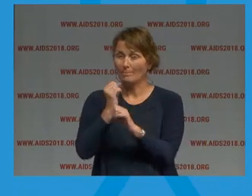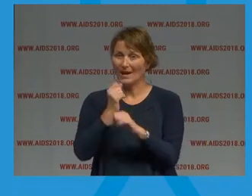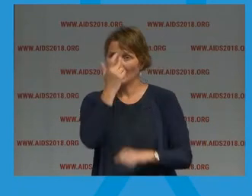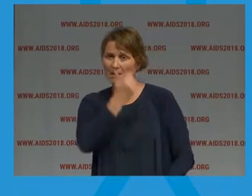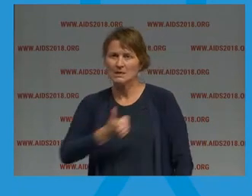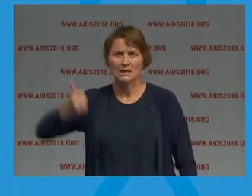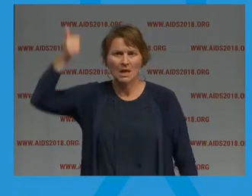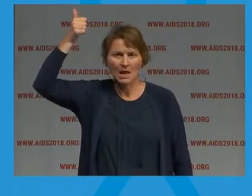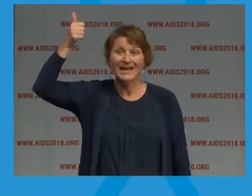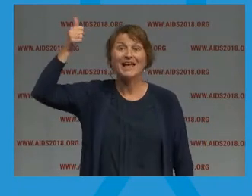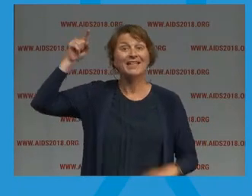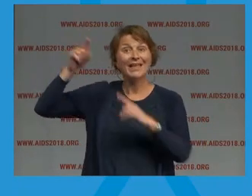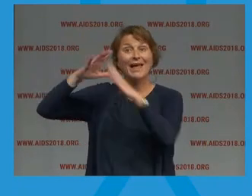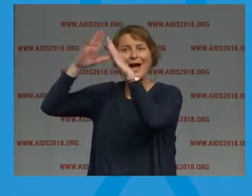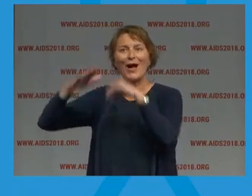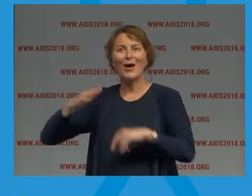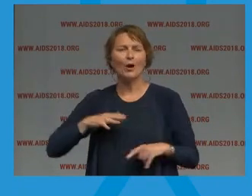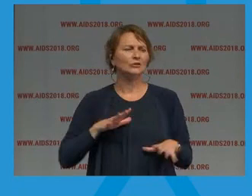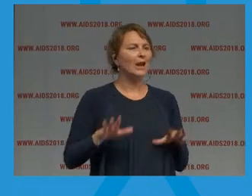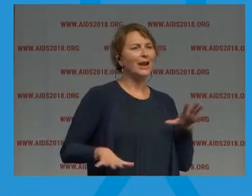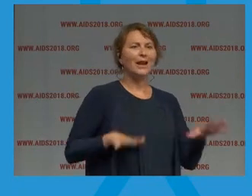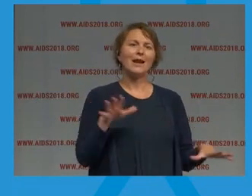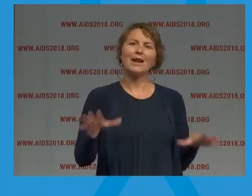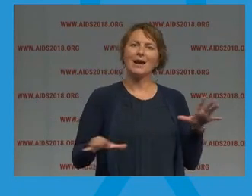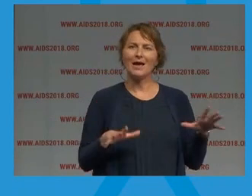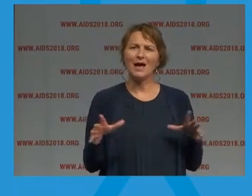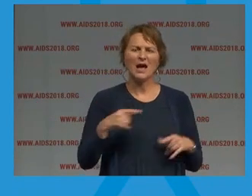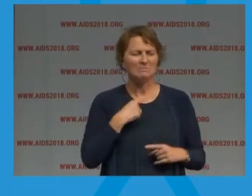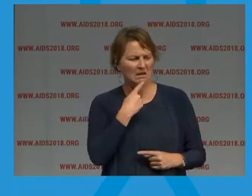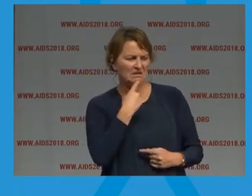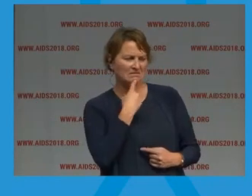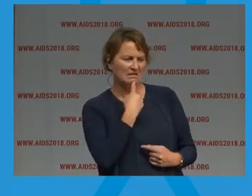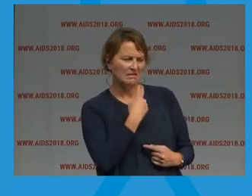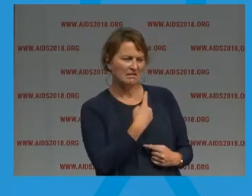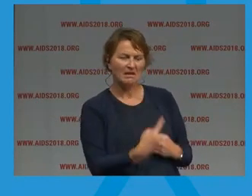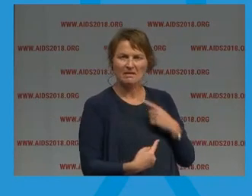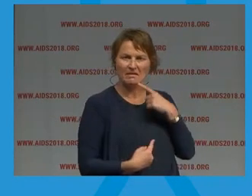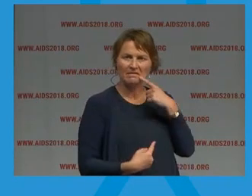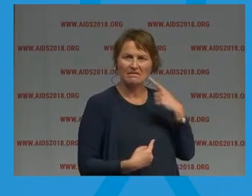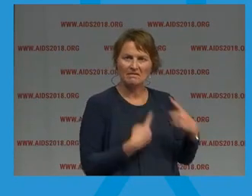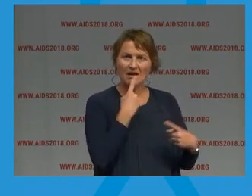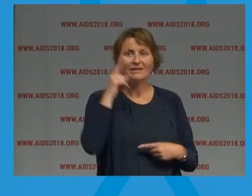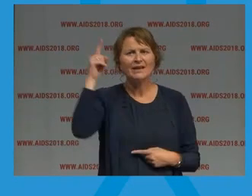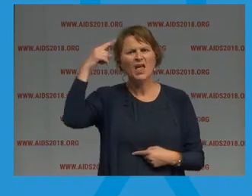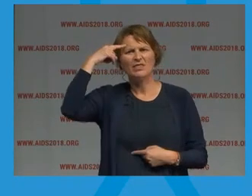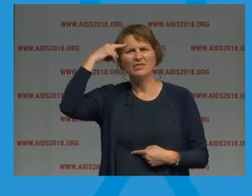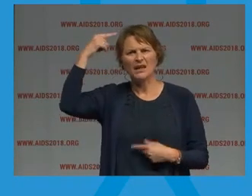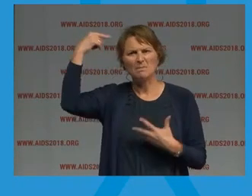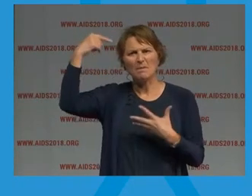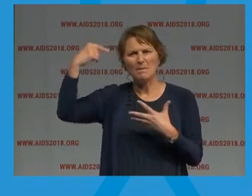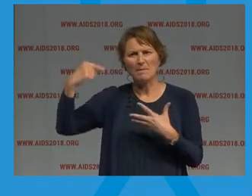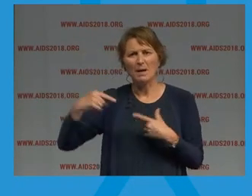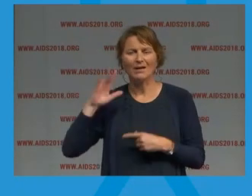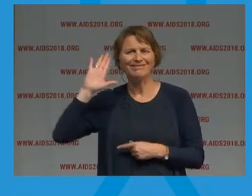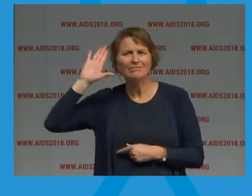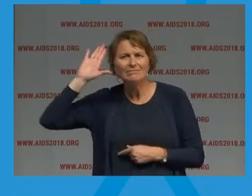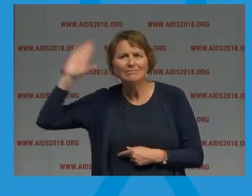their own houses and with their patriarchy system, with their own beliefs, with their